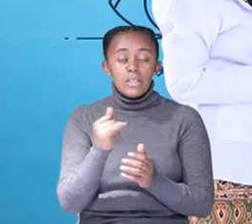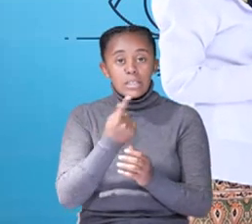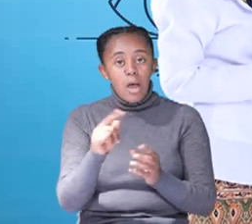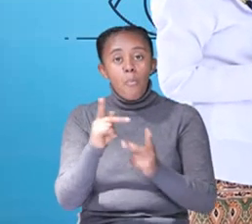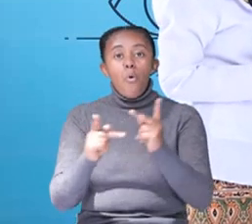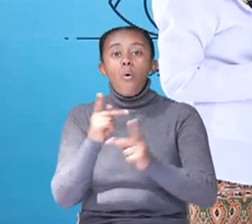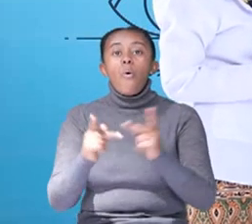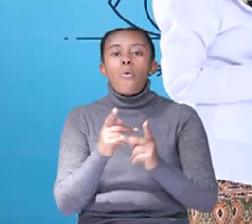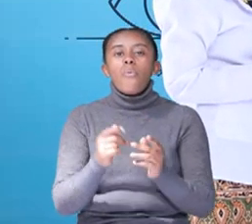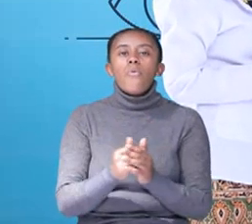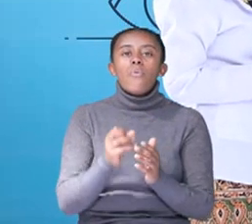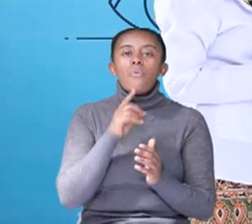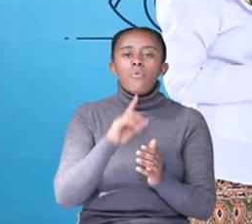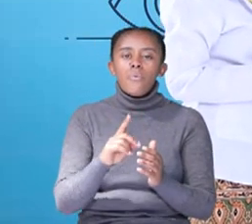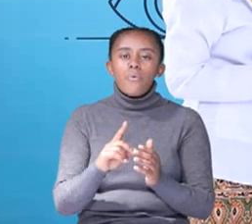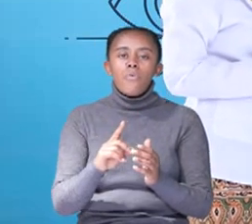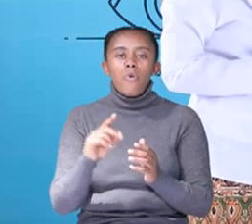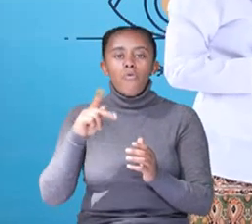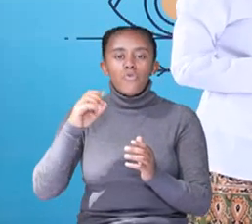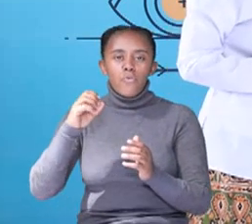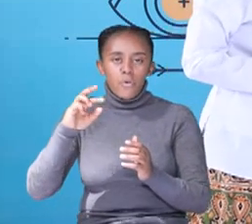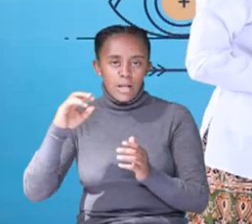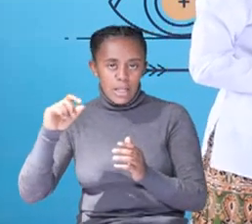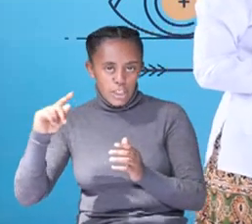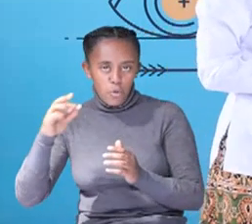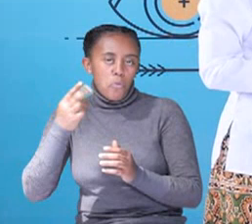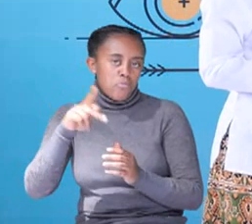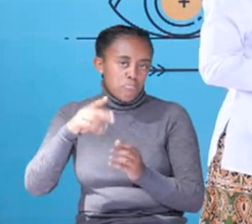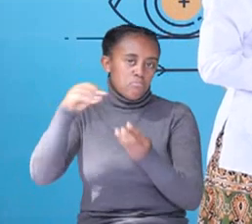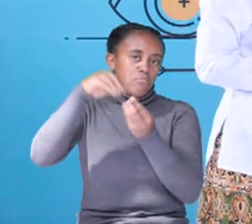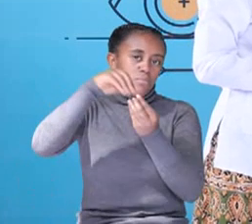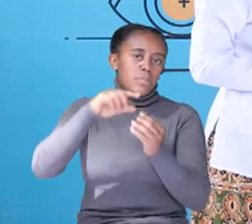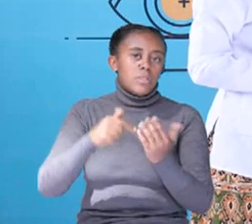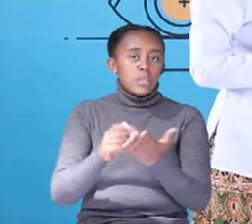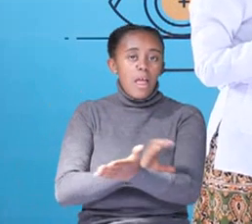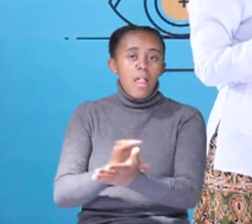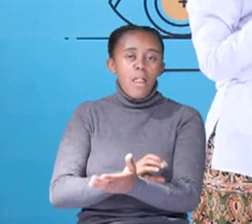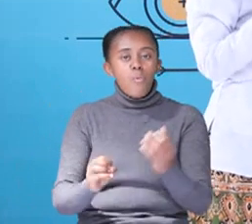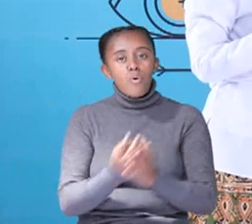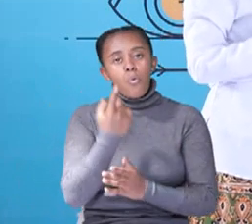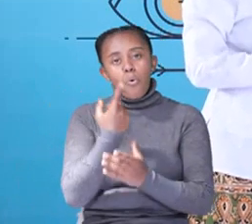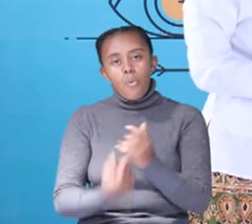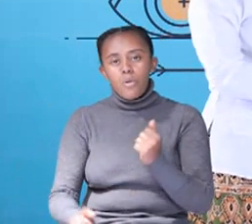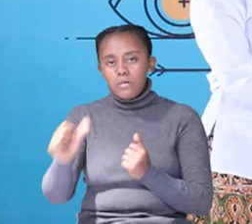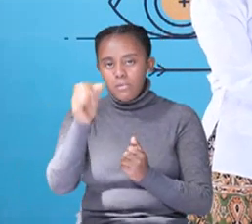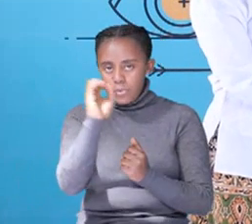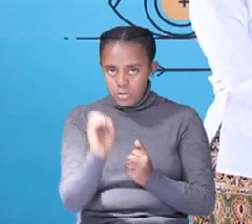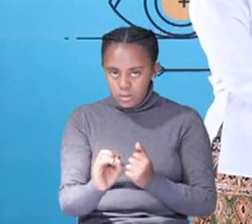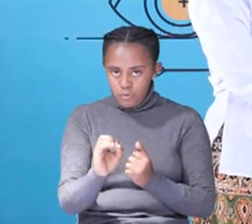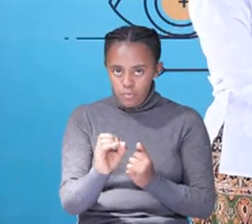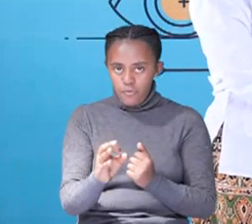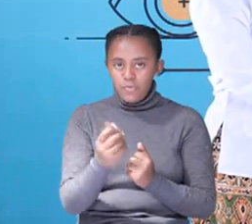is known as substrate level phosphorylation, and by this process, cells produce only 10%